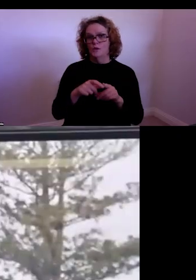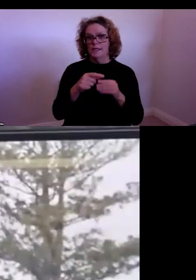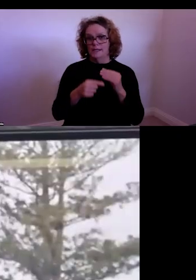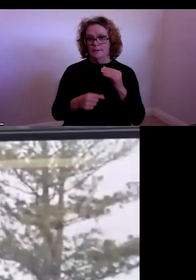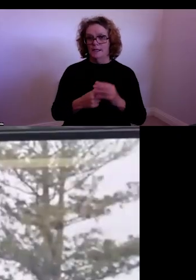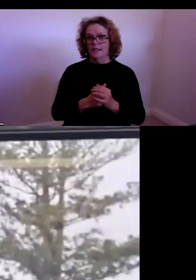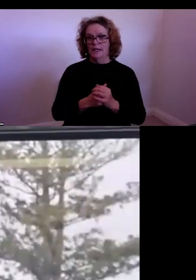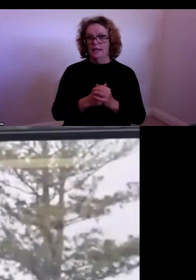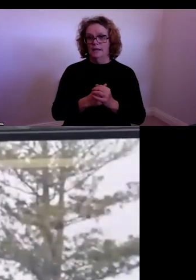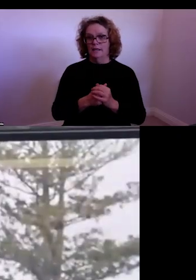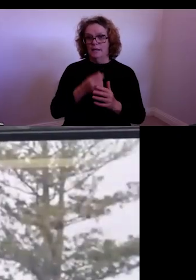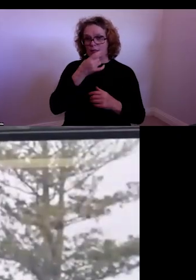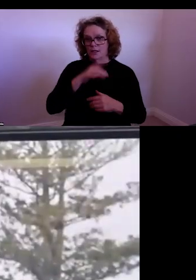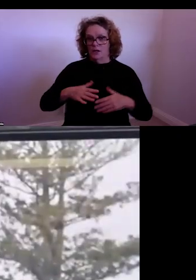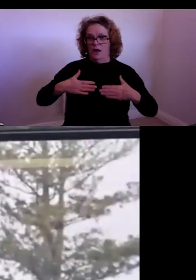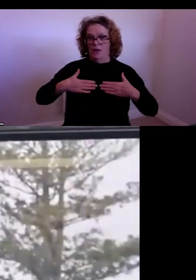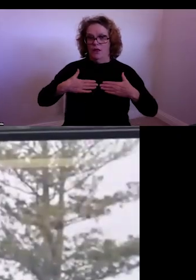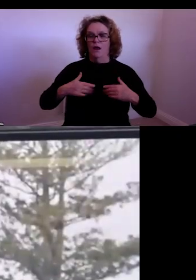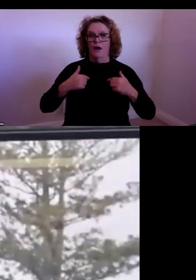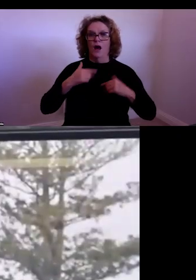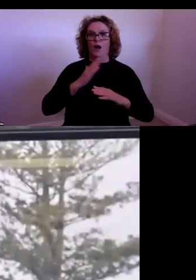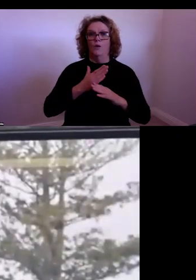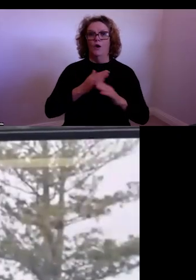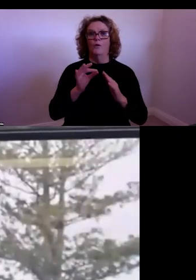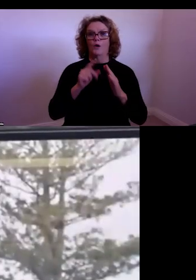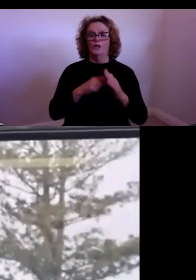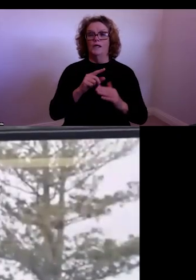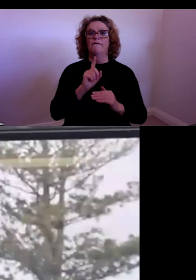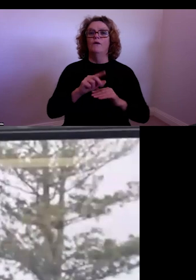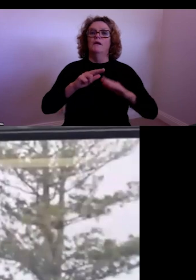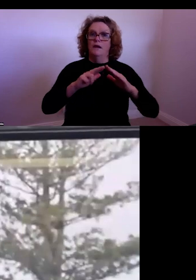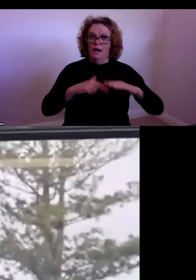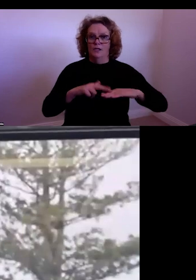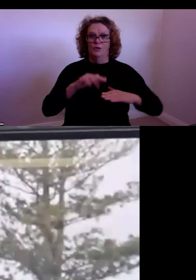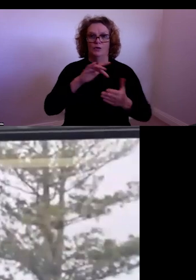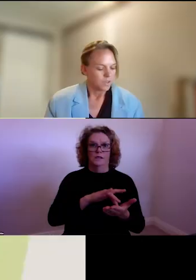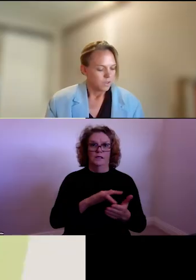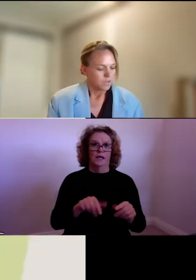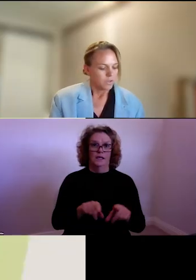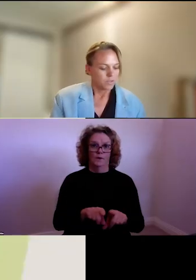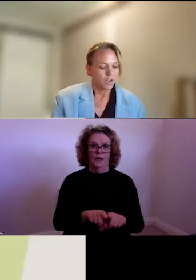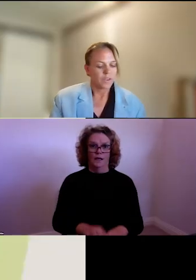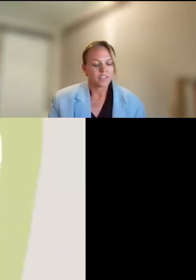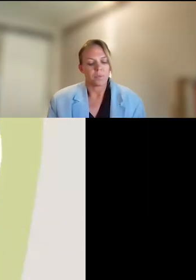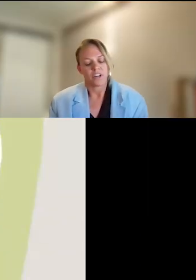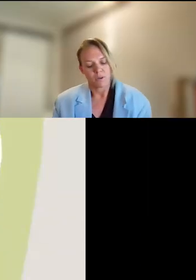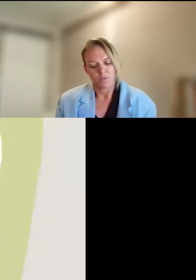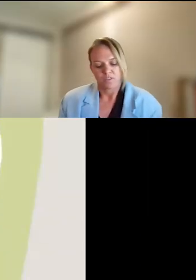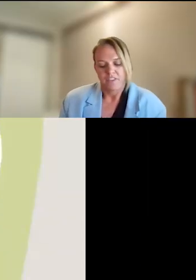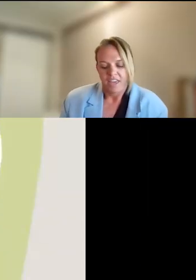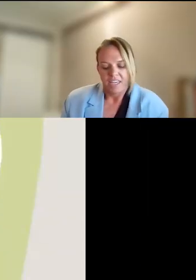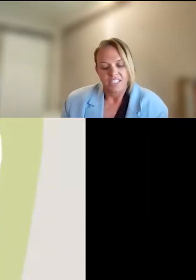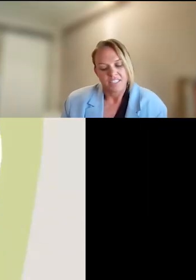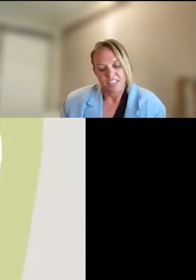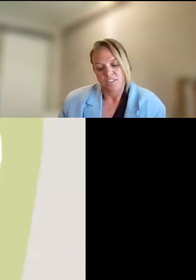and Autism Health. I work on projects for the National Centre as well. So, exploring